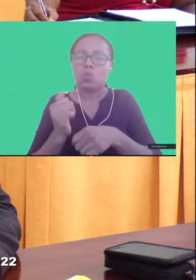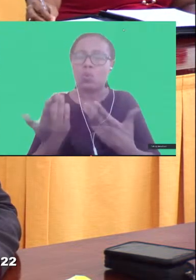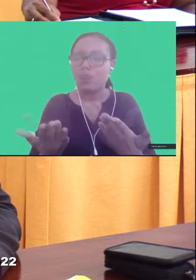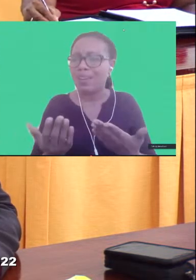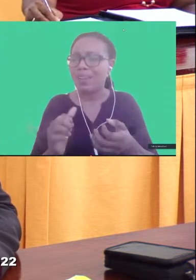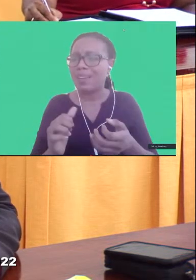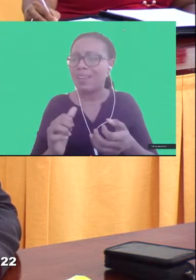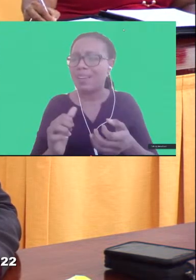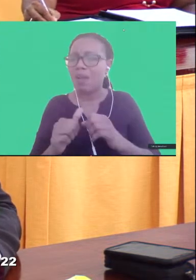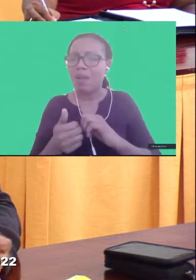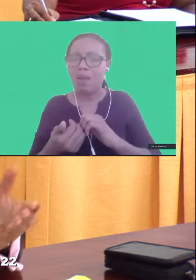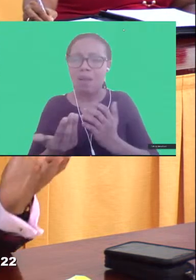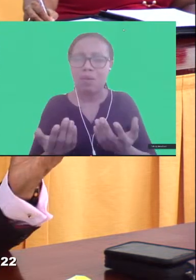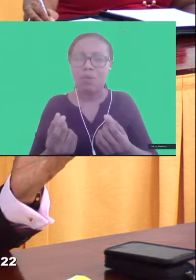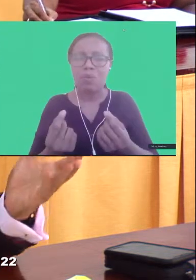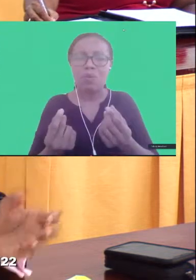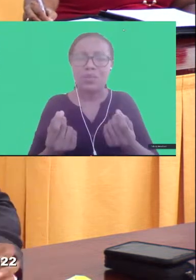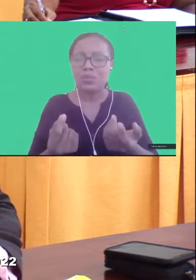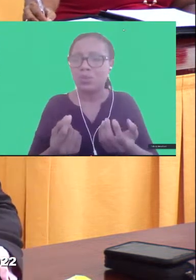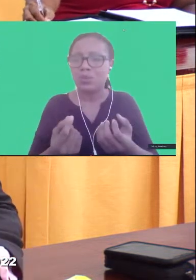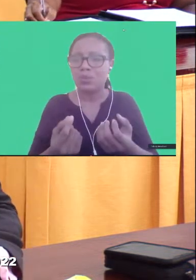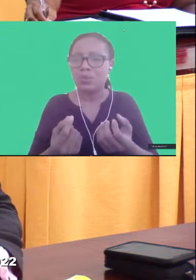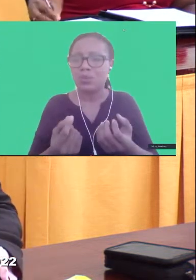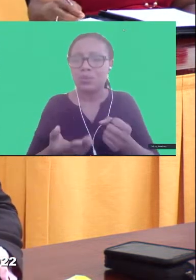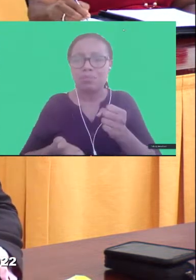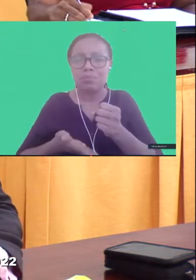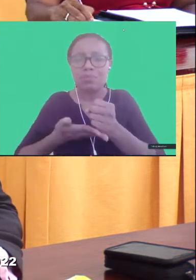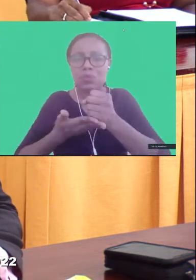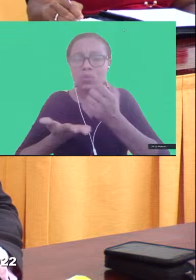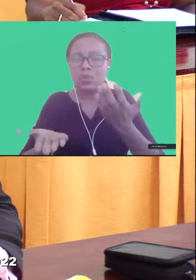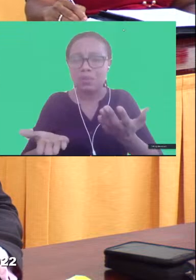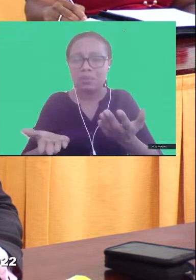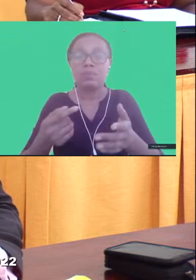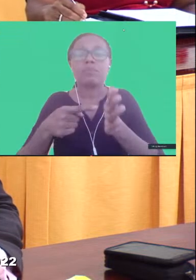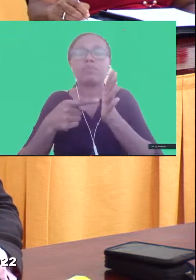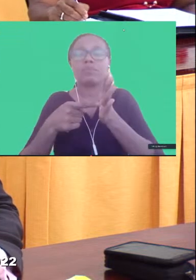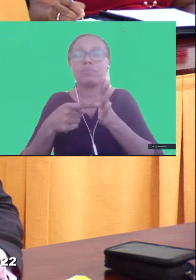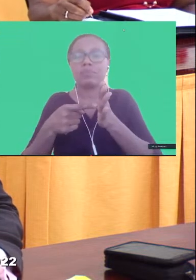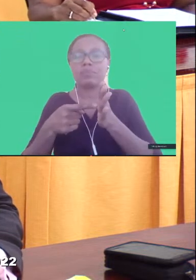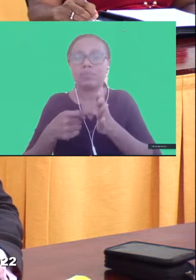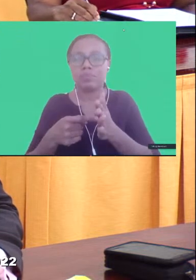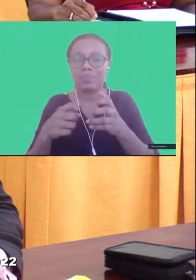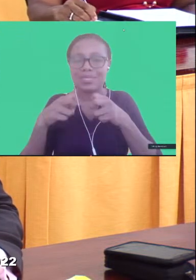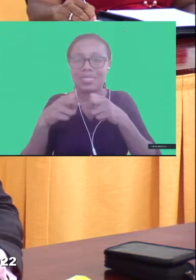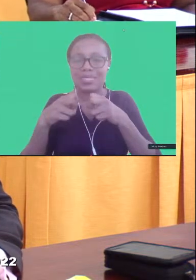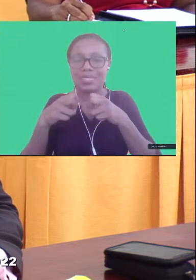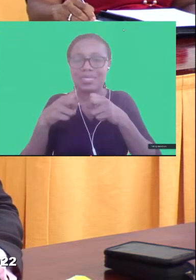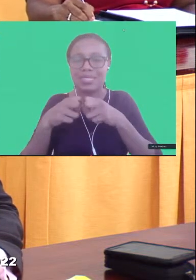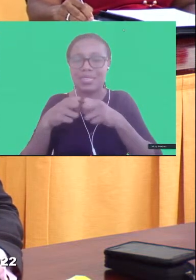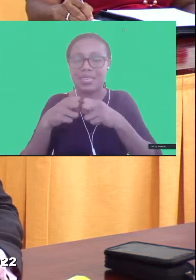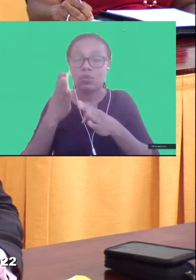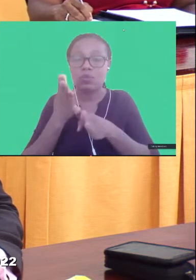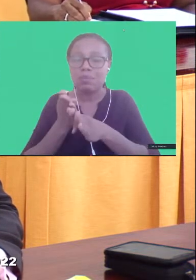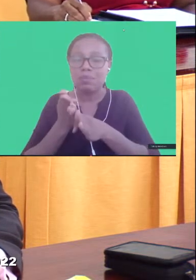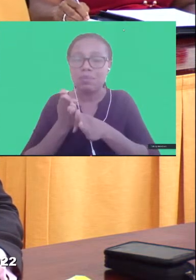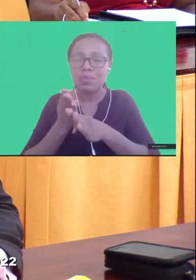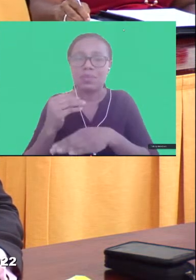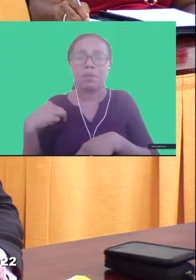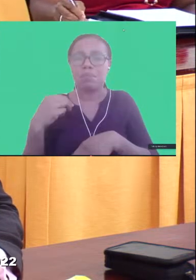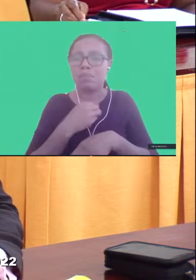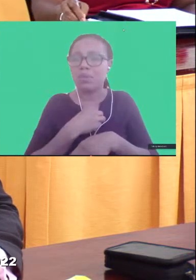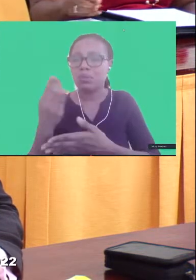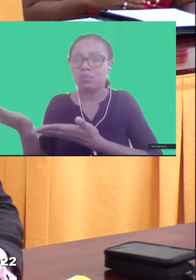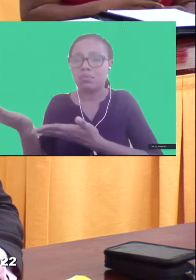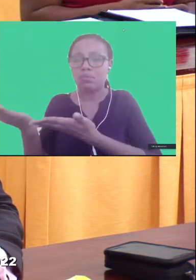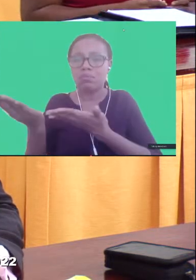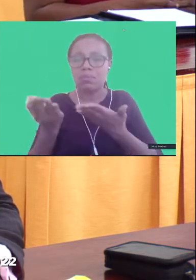electric buses. And the ministry would have been integral in bringing 2 of them to the transport board, which are being monitored, and the performance of them are